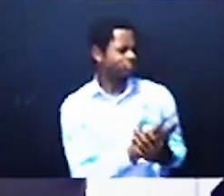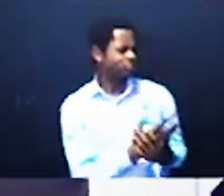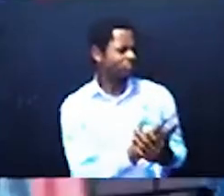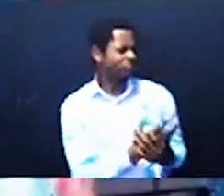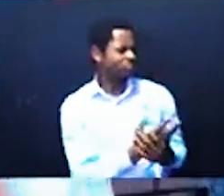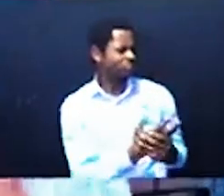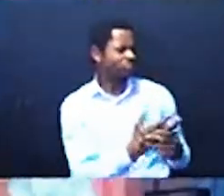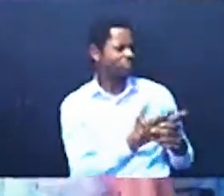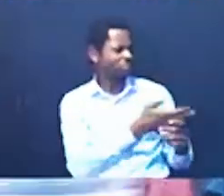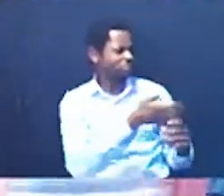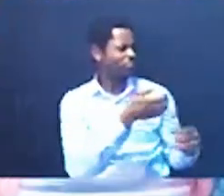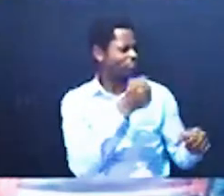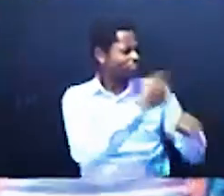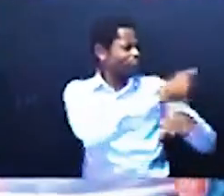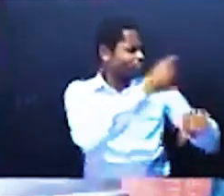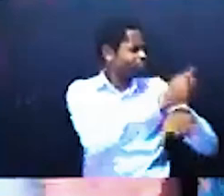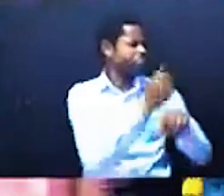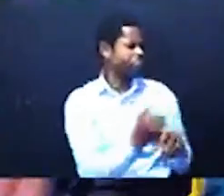But